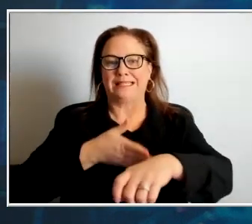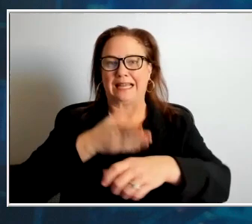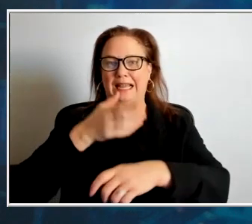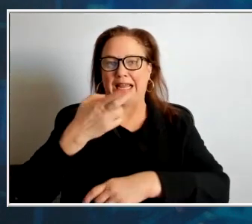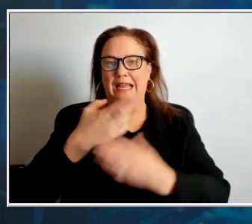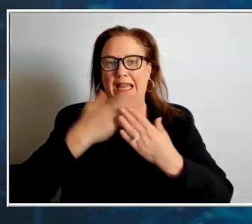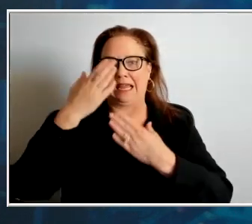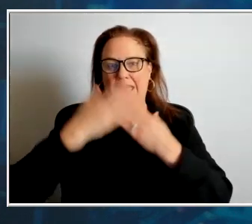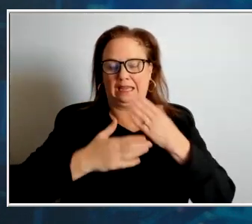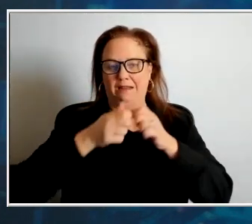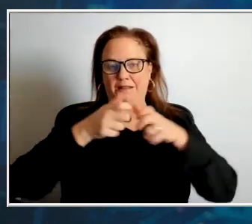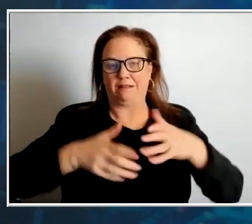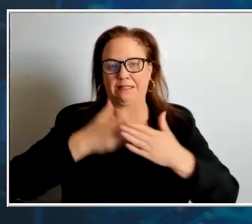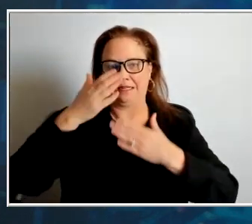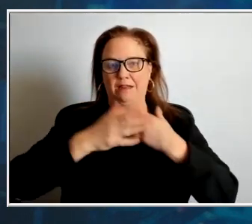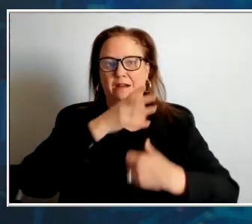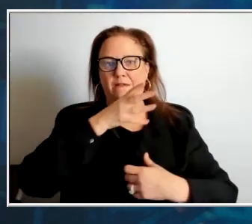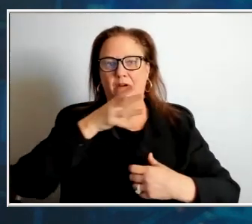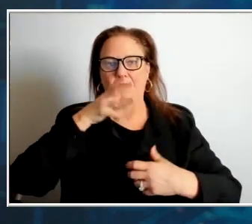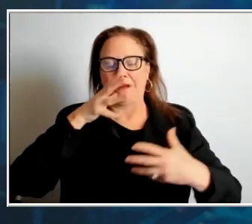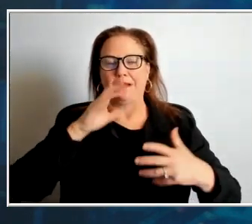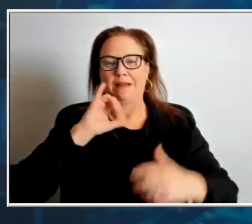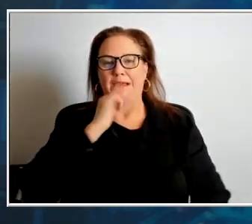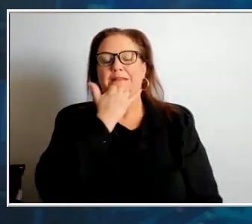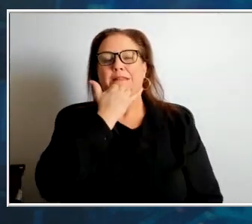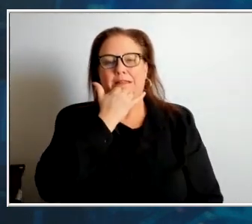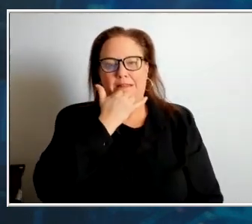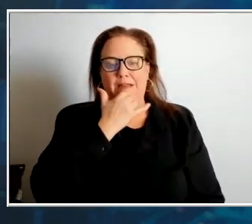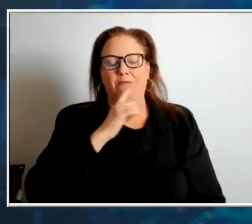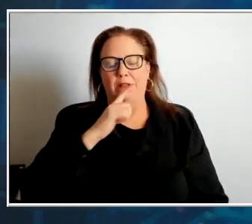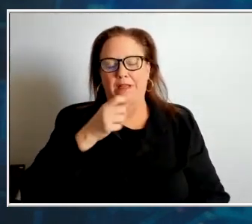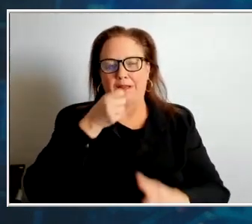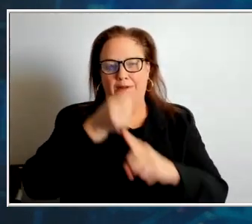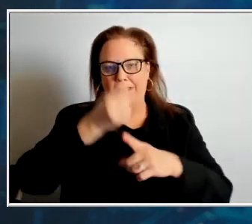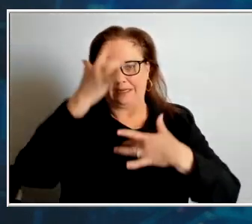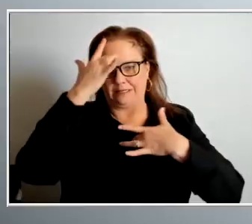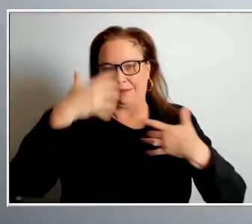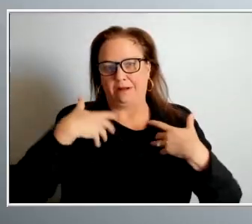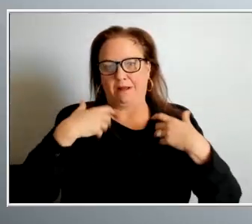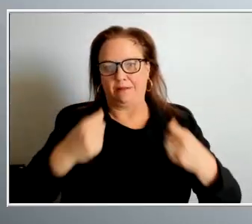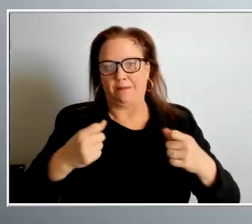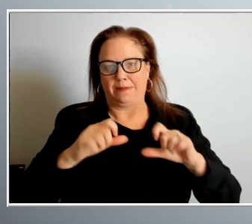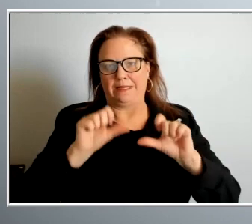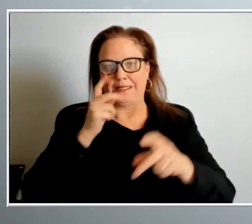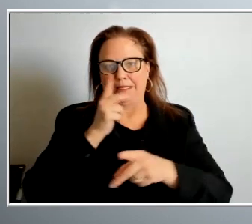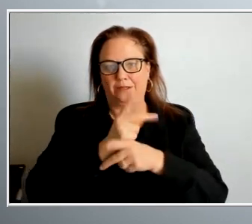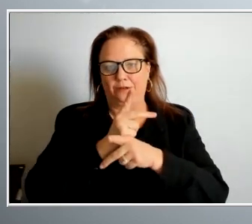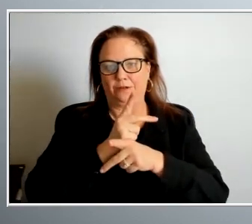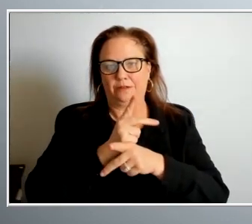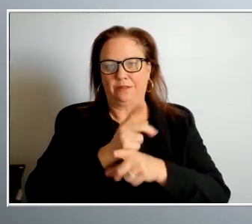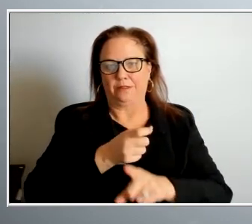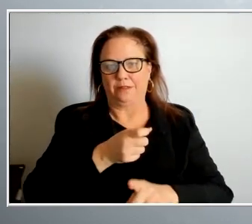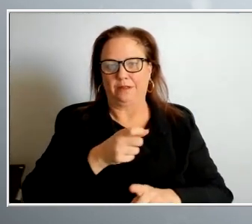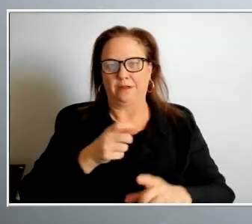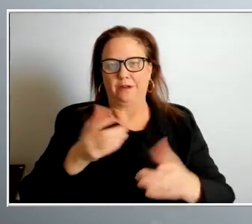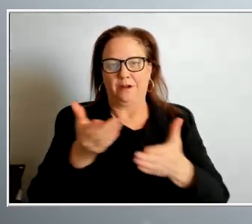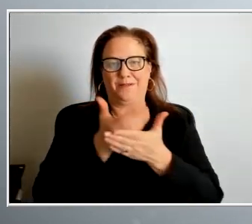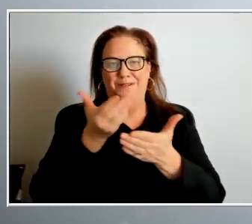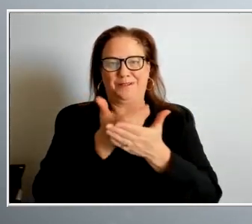a toll on his mental health, but he certainly has kept a sense of humor. First full day with the new arm,